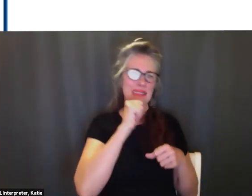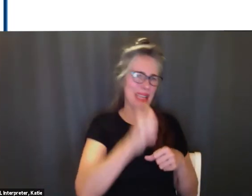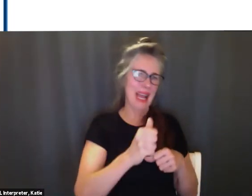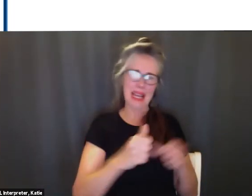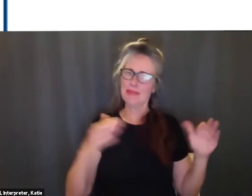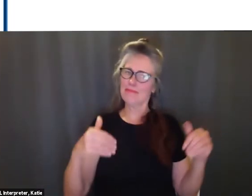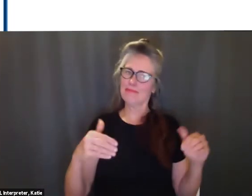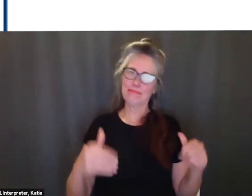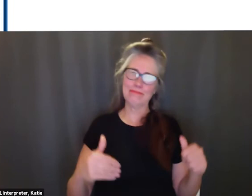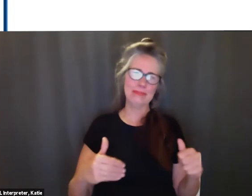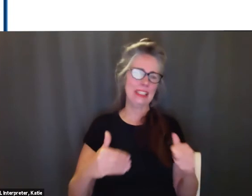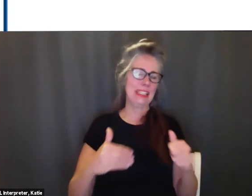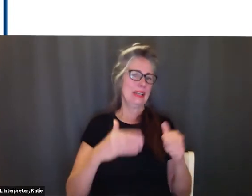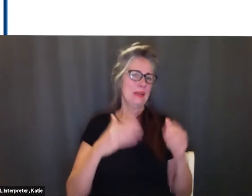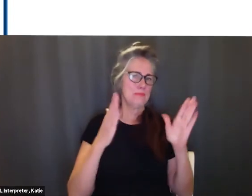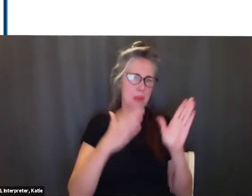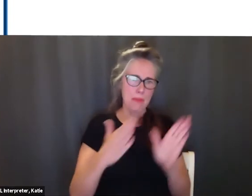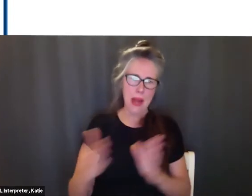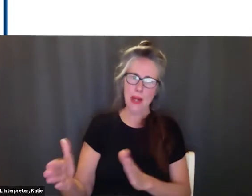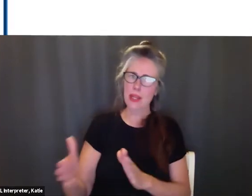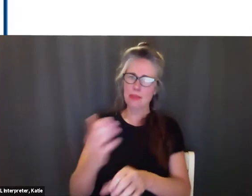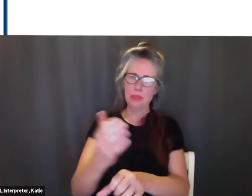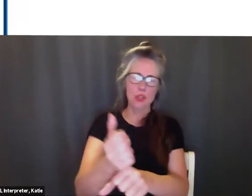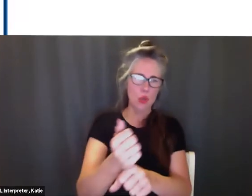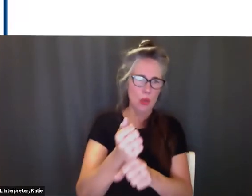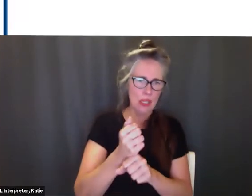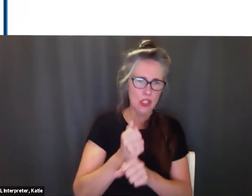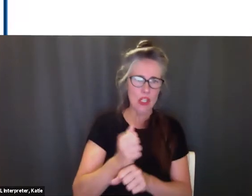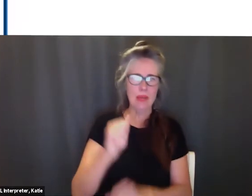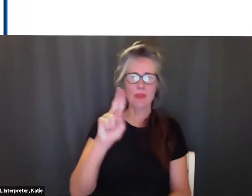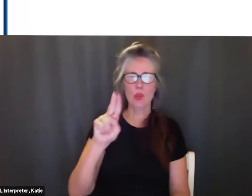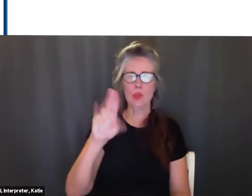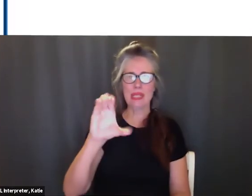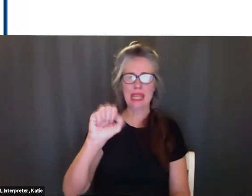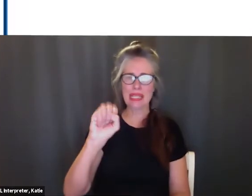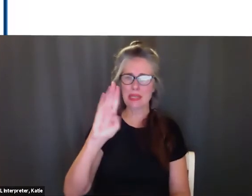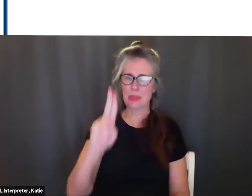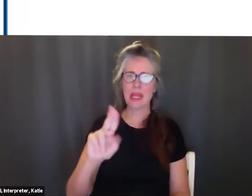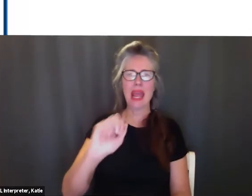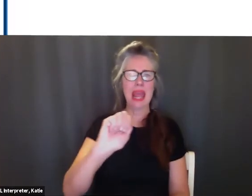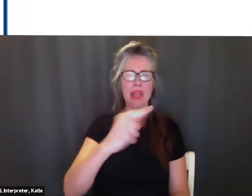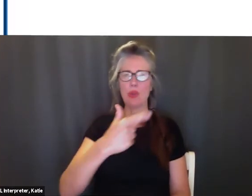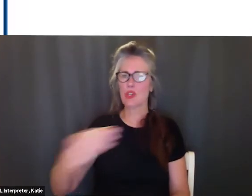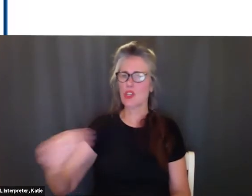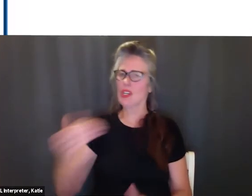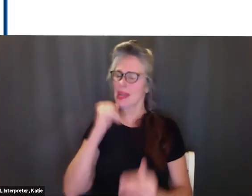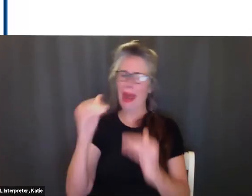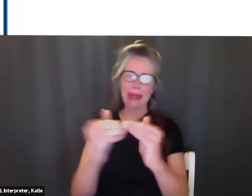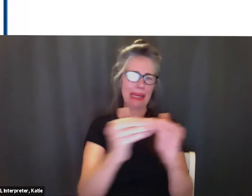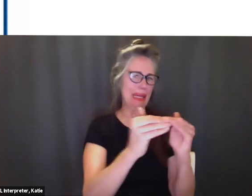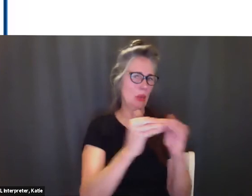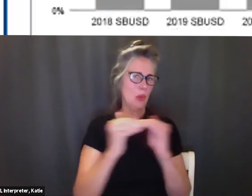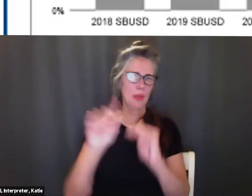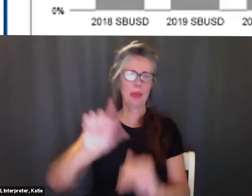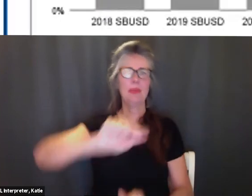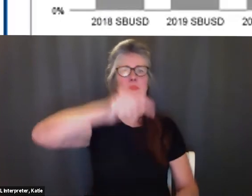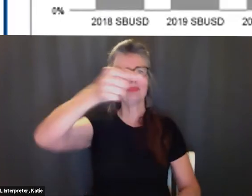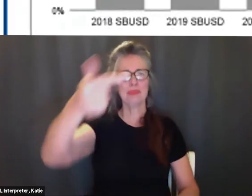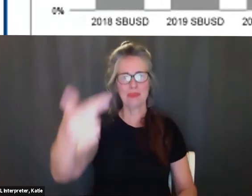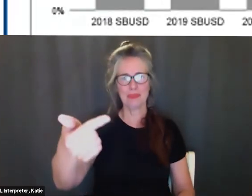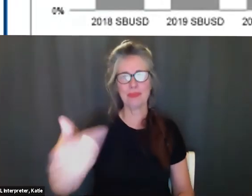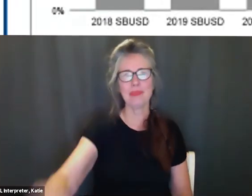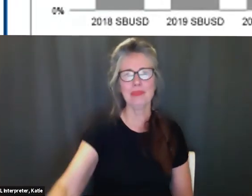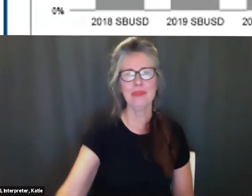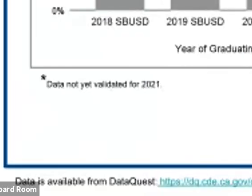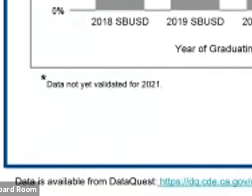achieve UC CSU A through G eligibility at equitable rates across student groups. Next slide.